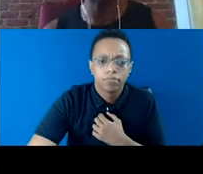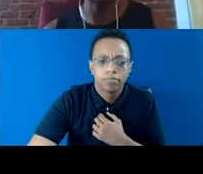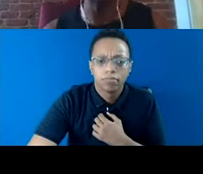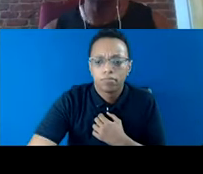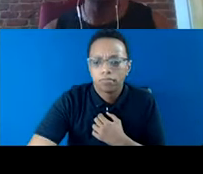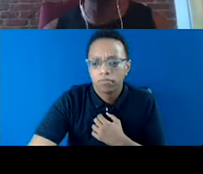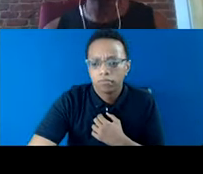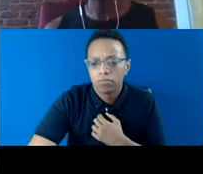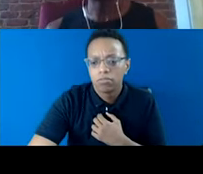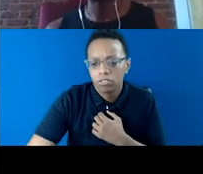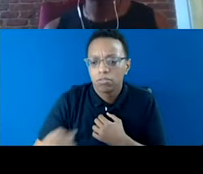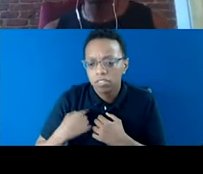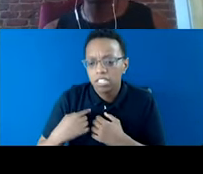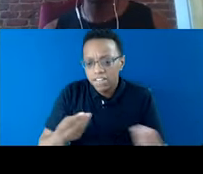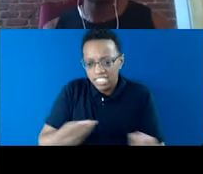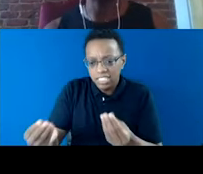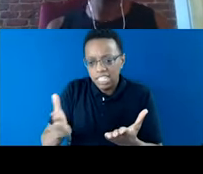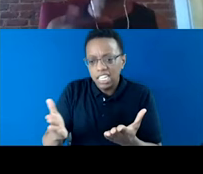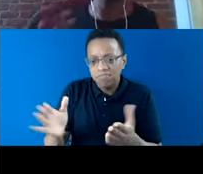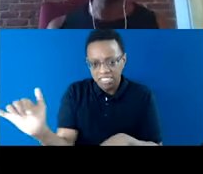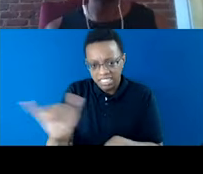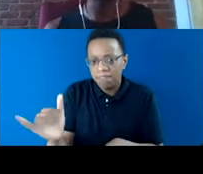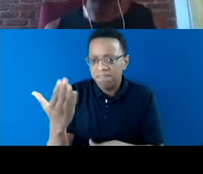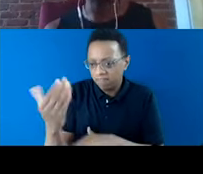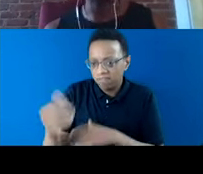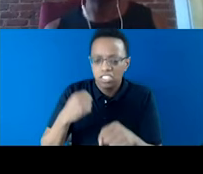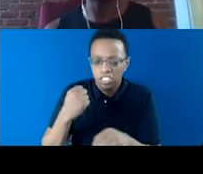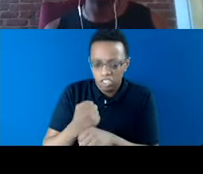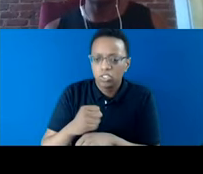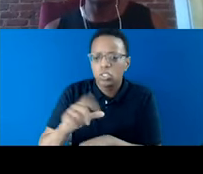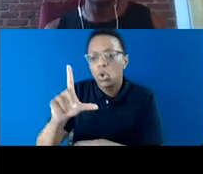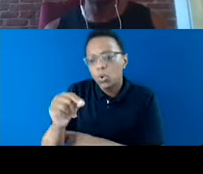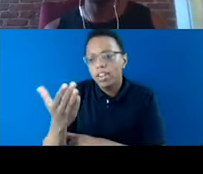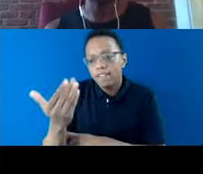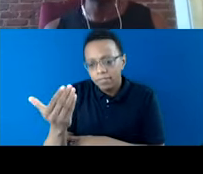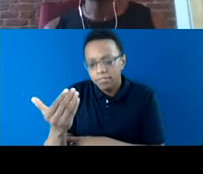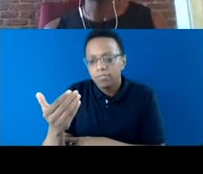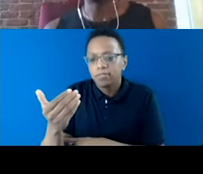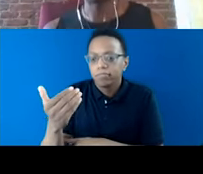right? And so in 2015, after years and years of doing,